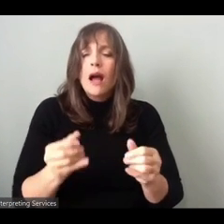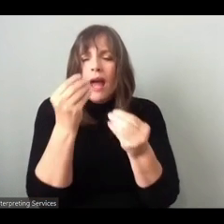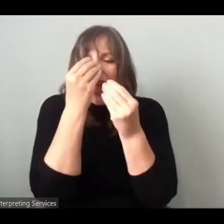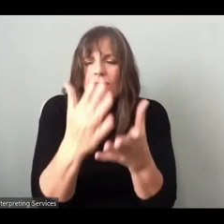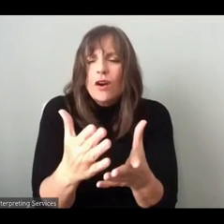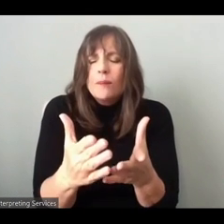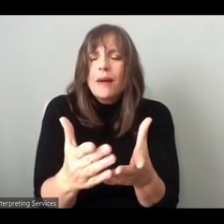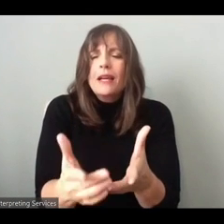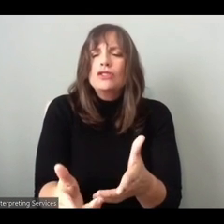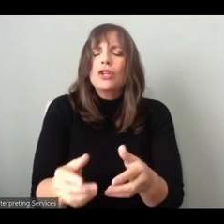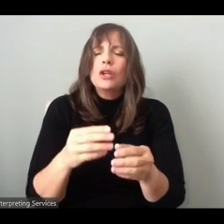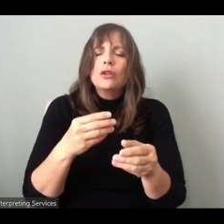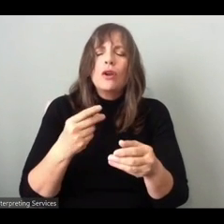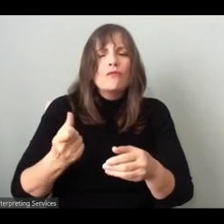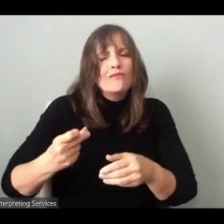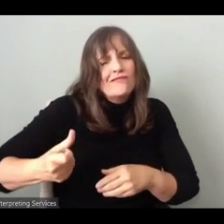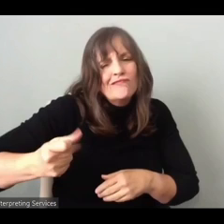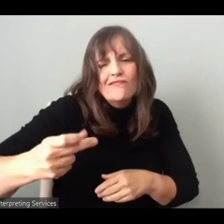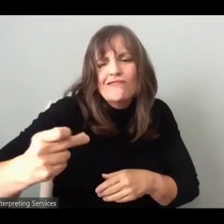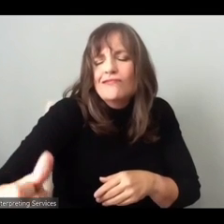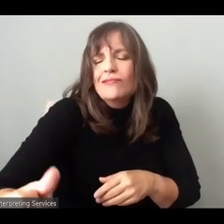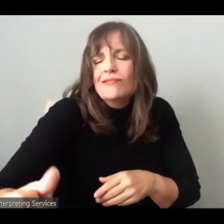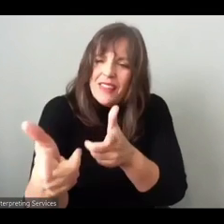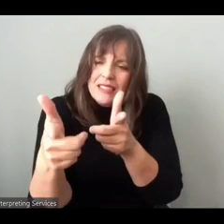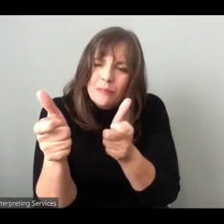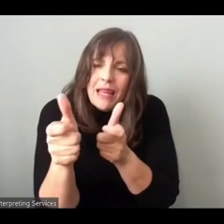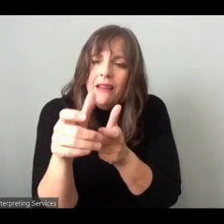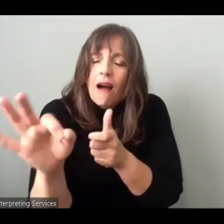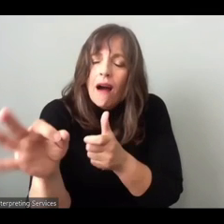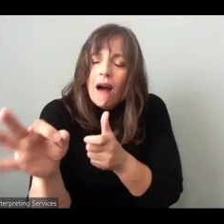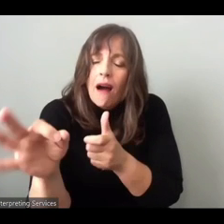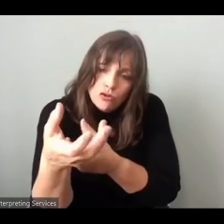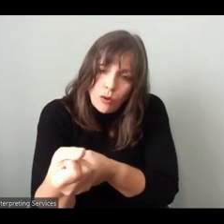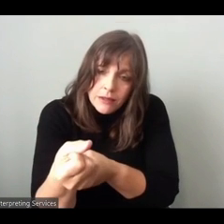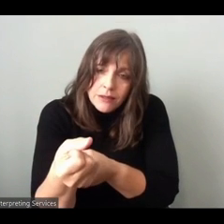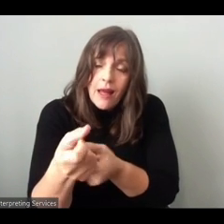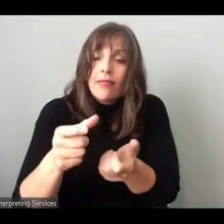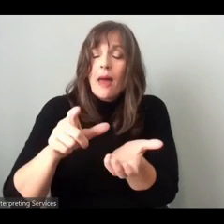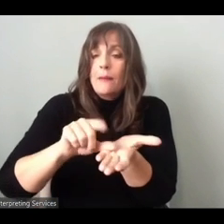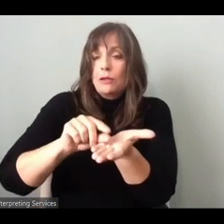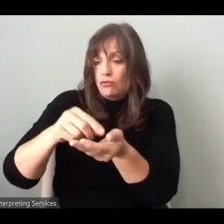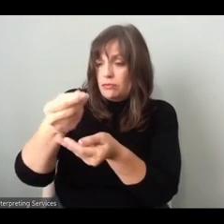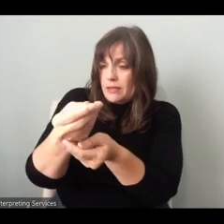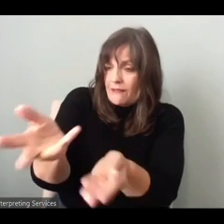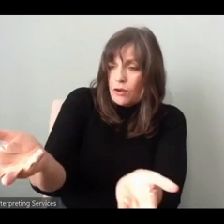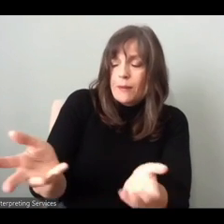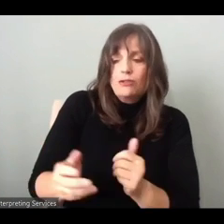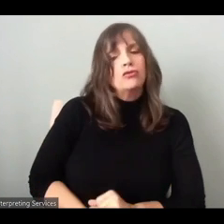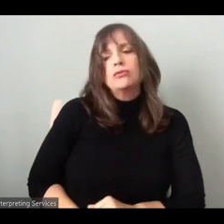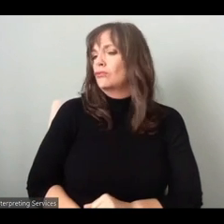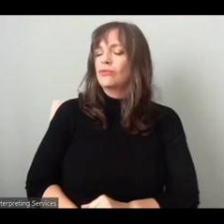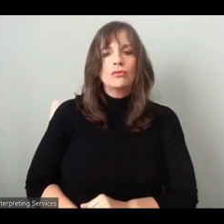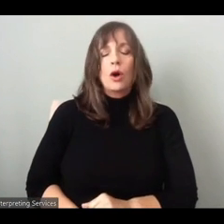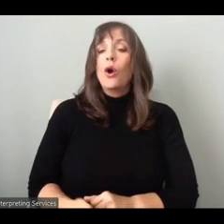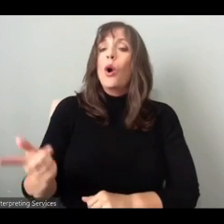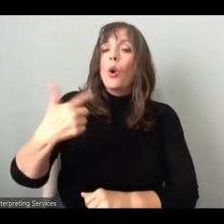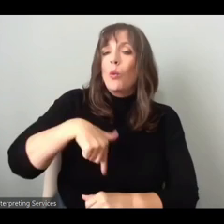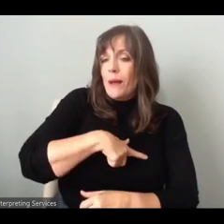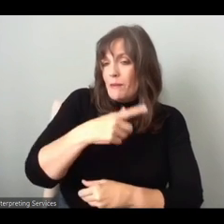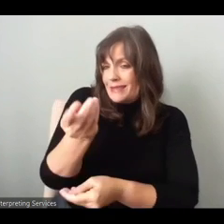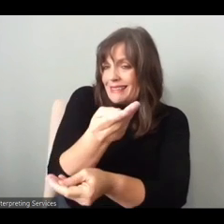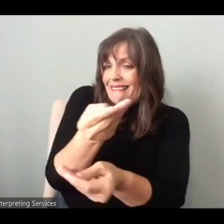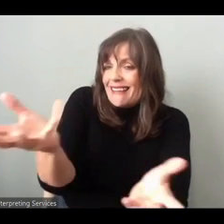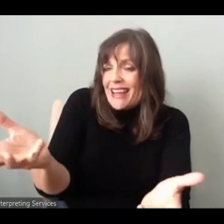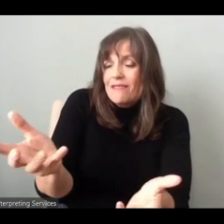of trust, and so giving information to the paper isn't enough. We have to give information in language to trusted community